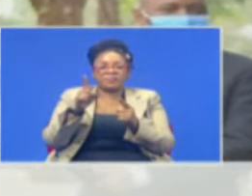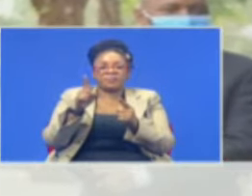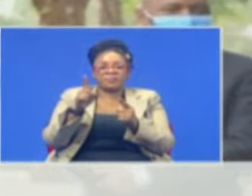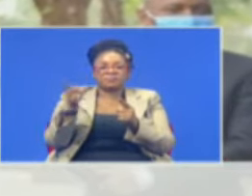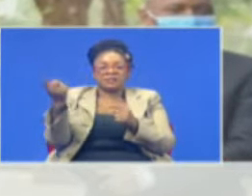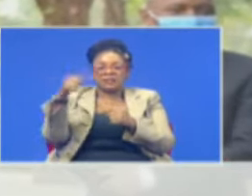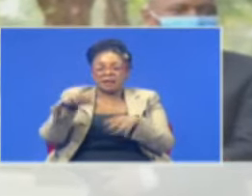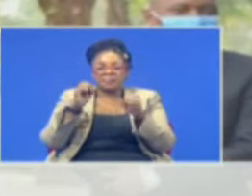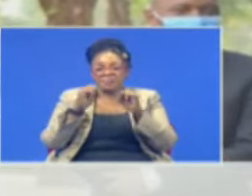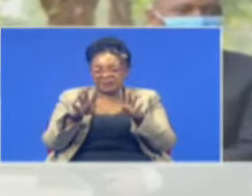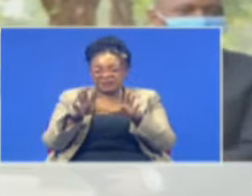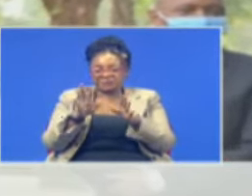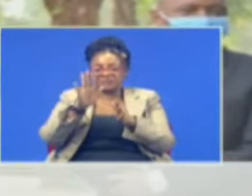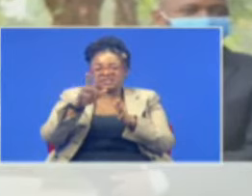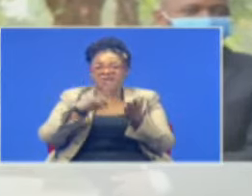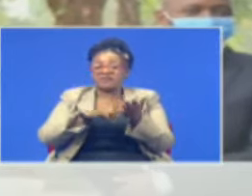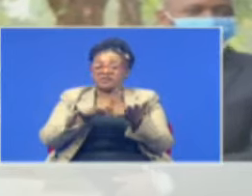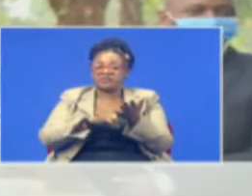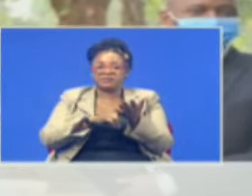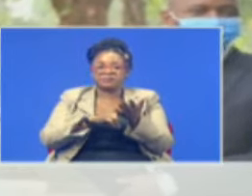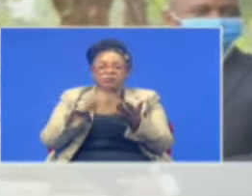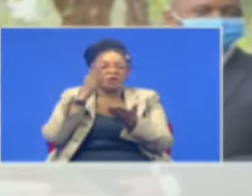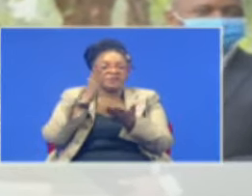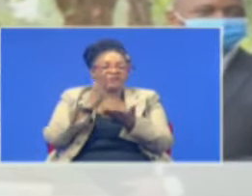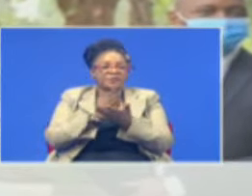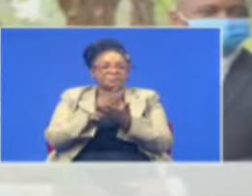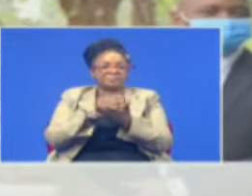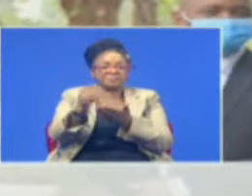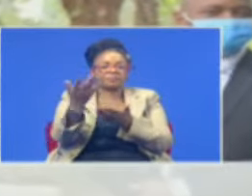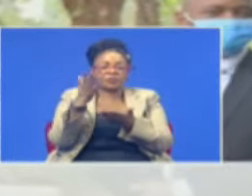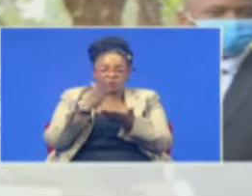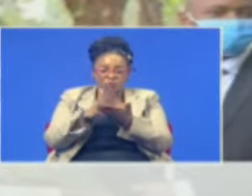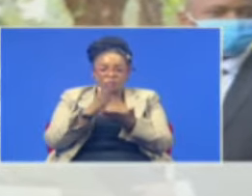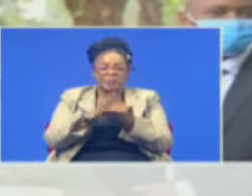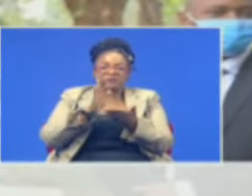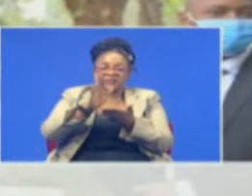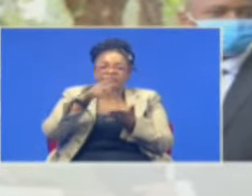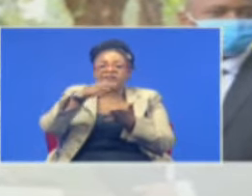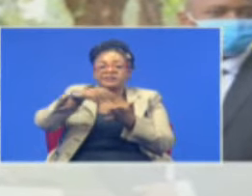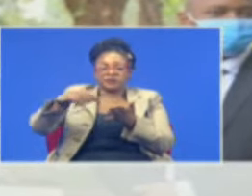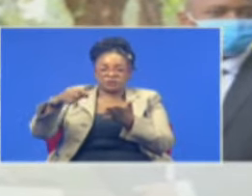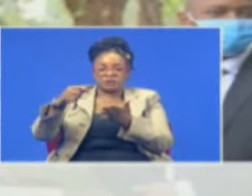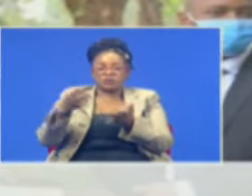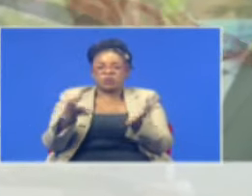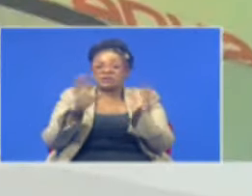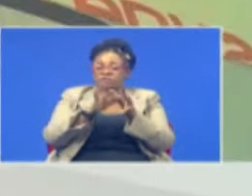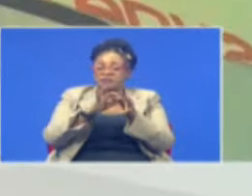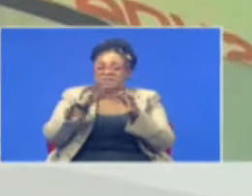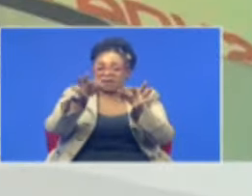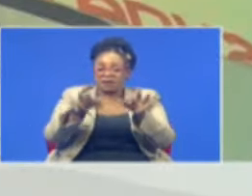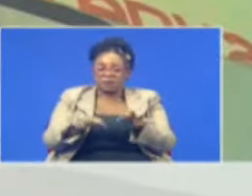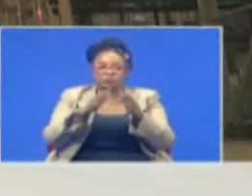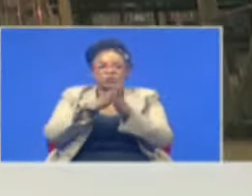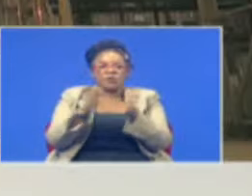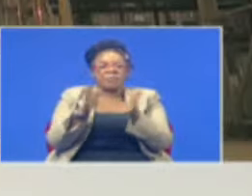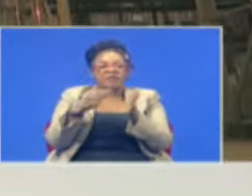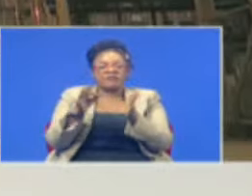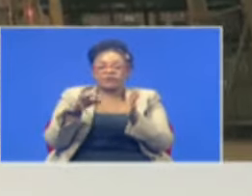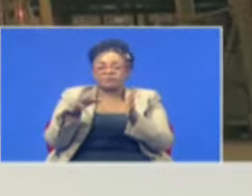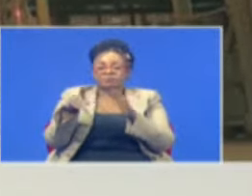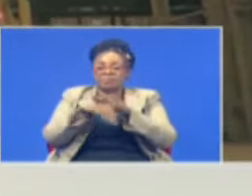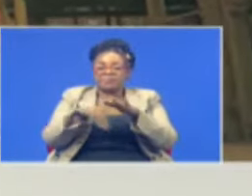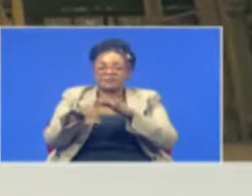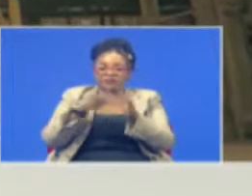his affidavit, Murathe confirmed that he was indeed a signatory to a joint account open for the purpose of receiving